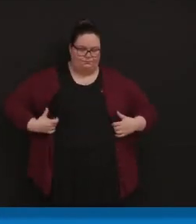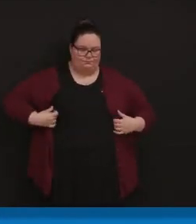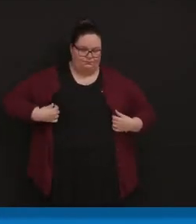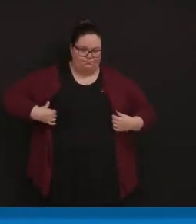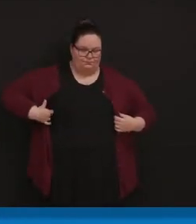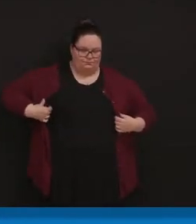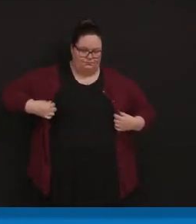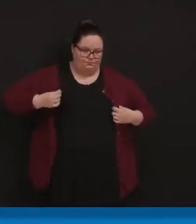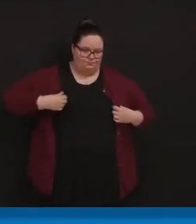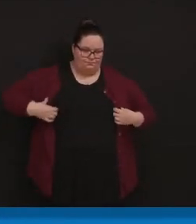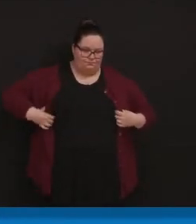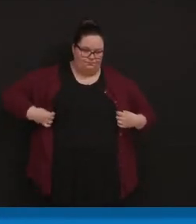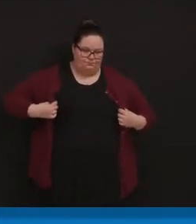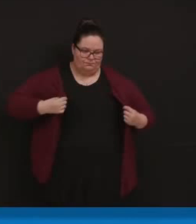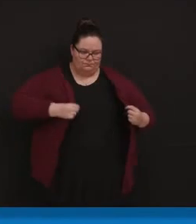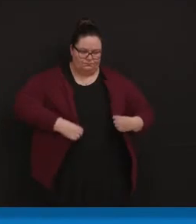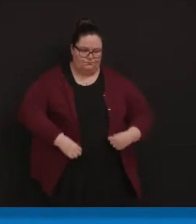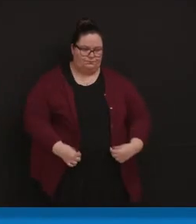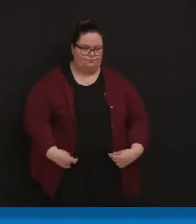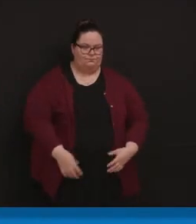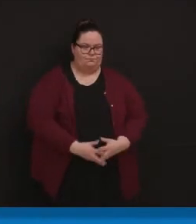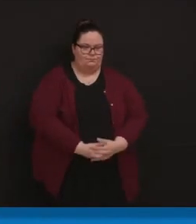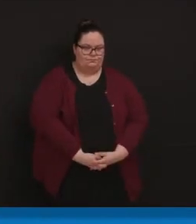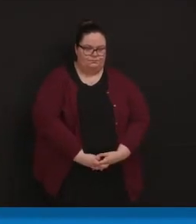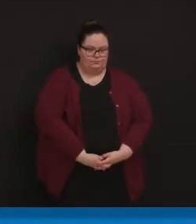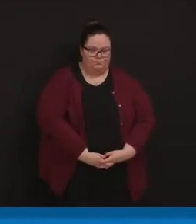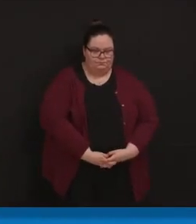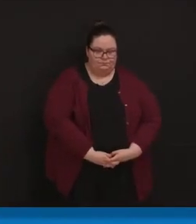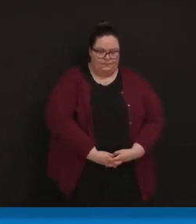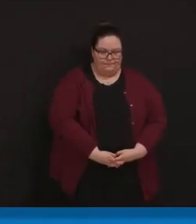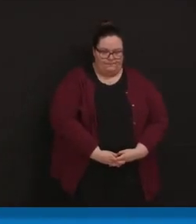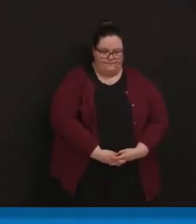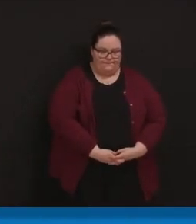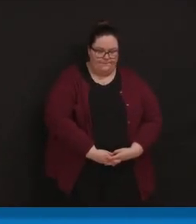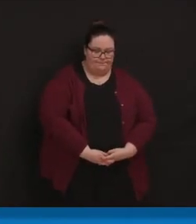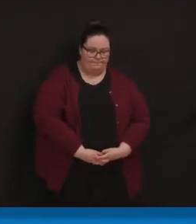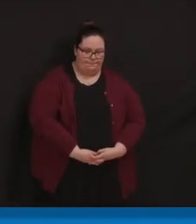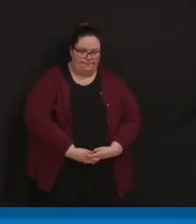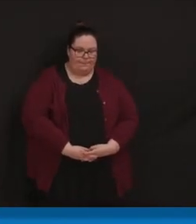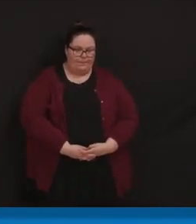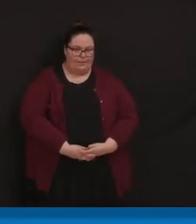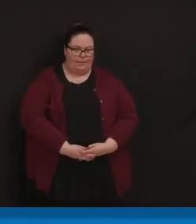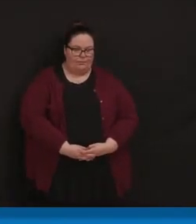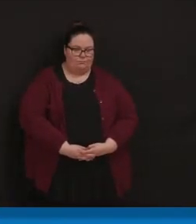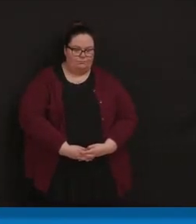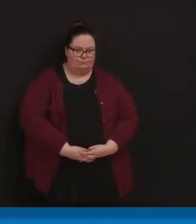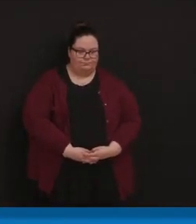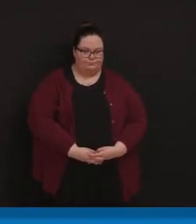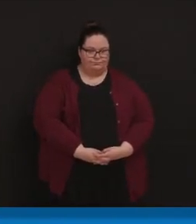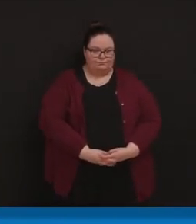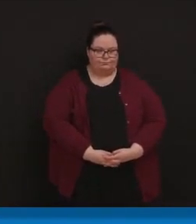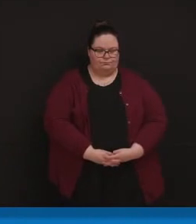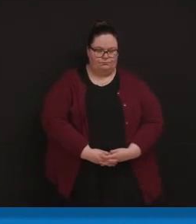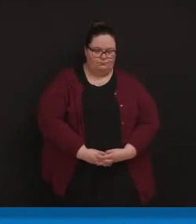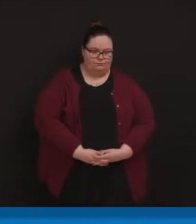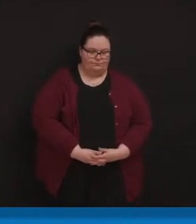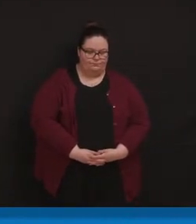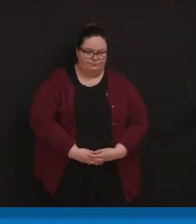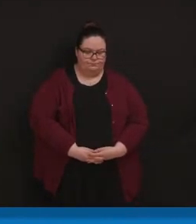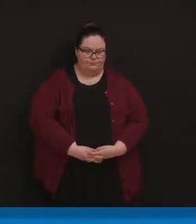les gens qui... I really don't have time for the people who think the rules don't apply to them. People who decide to take